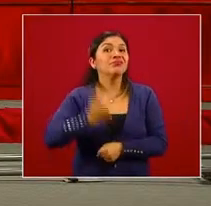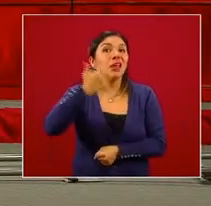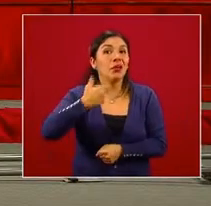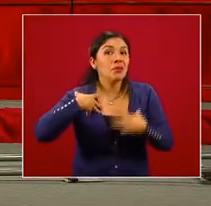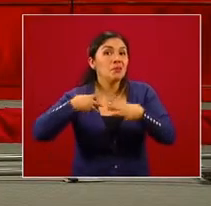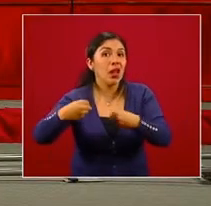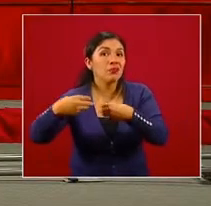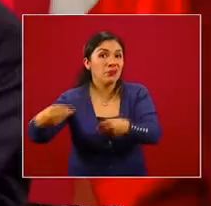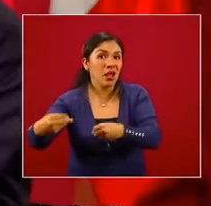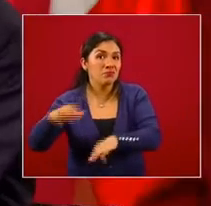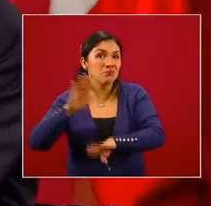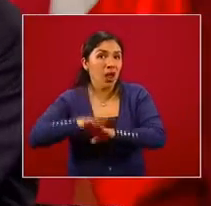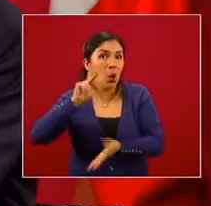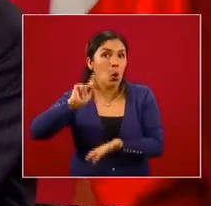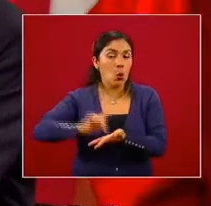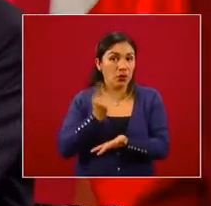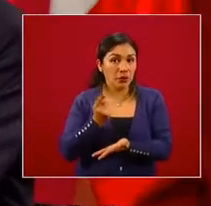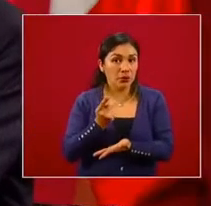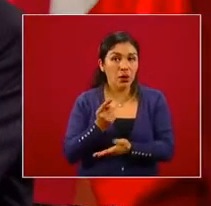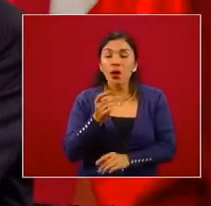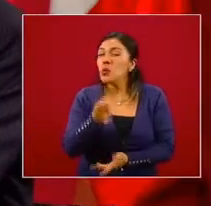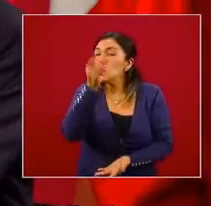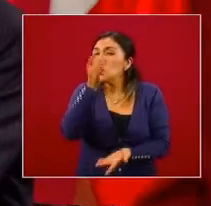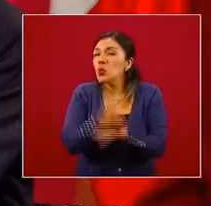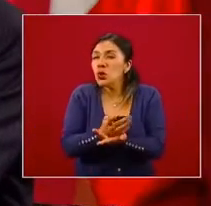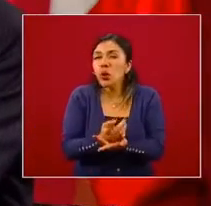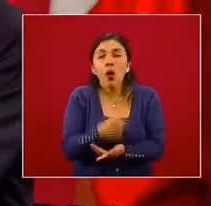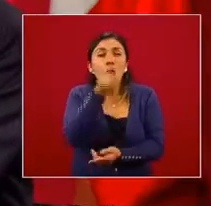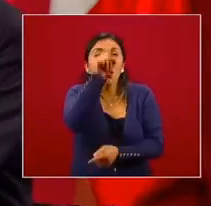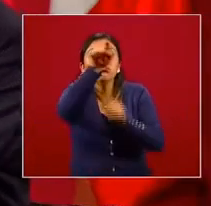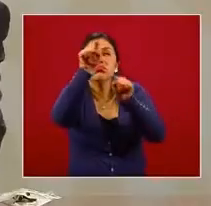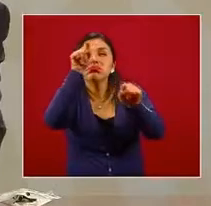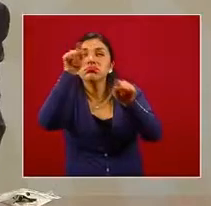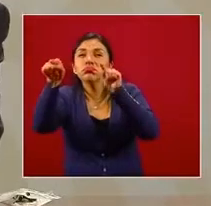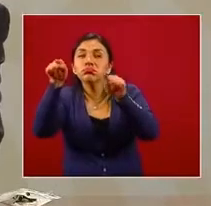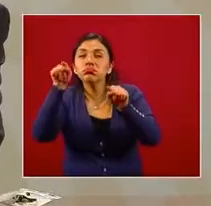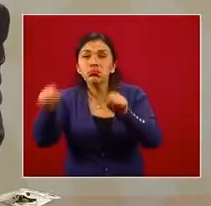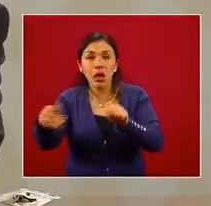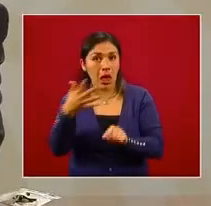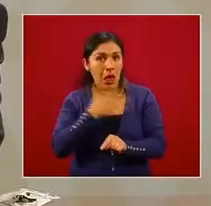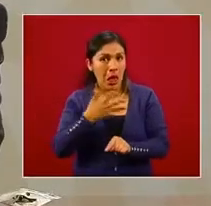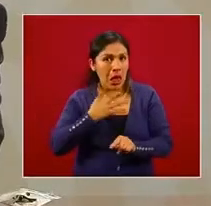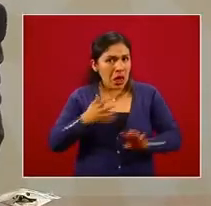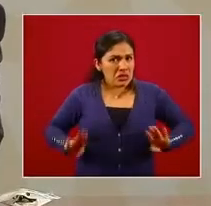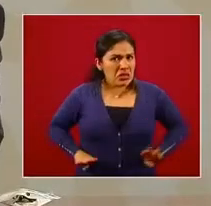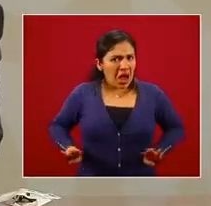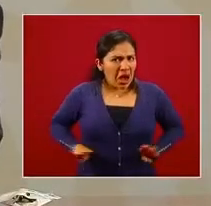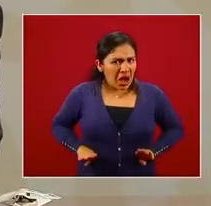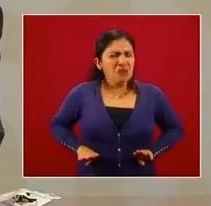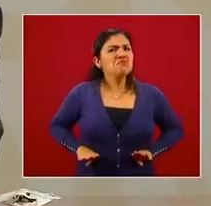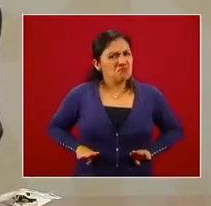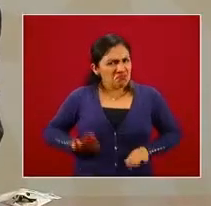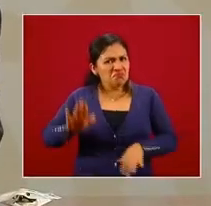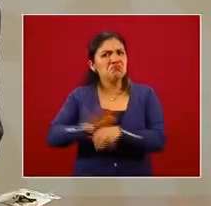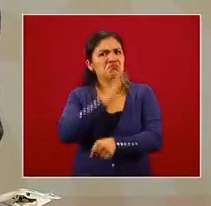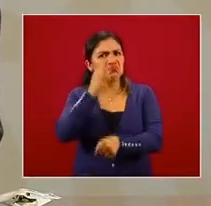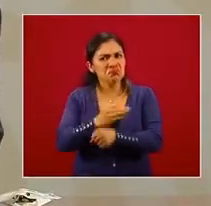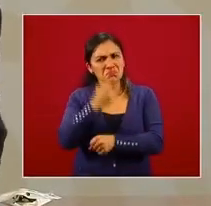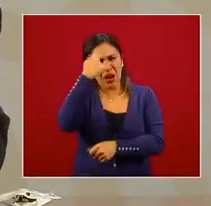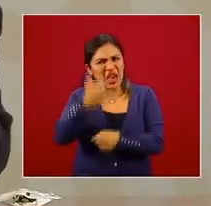levels of risk, pandemic risk, exist. And only those spaces that have